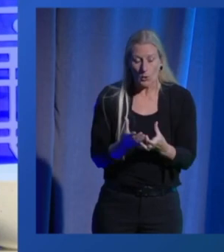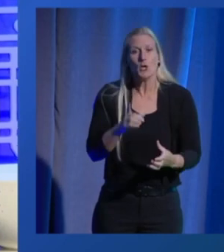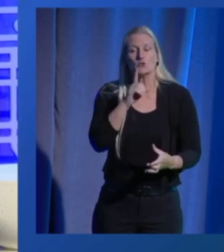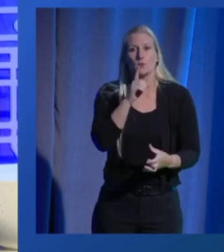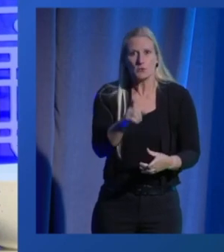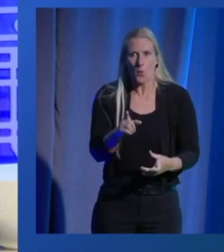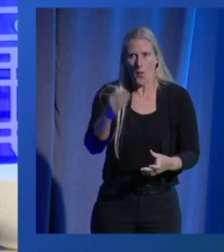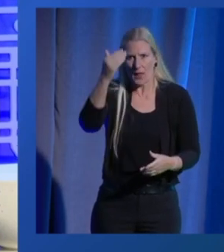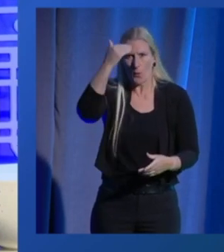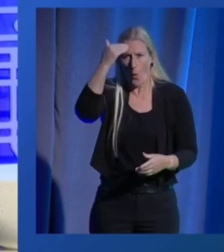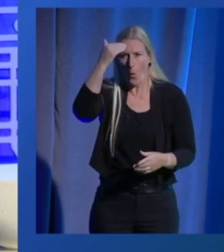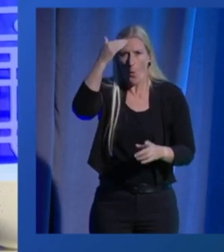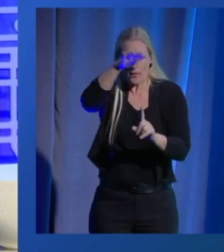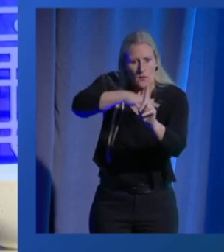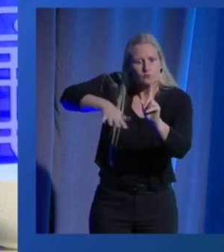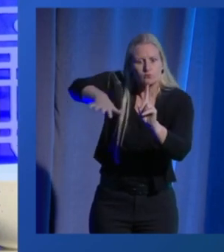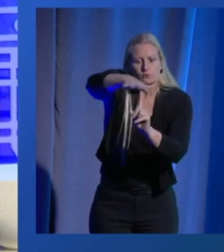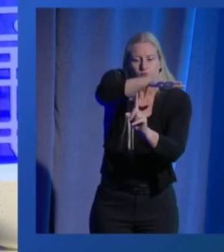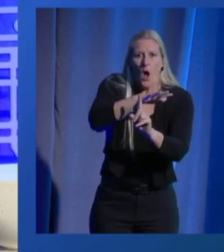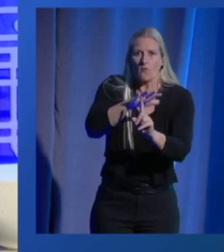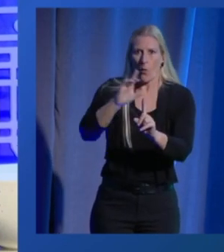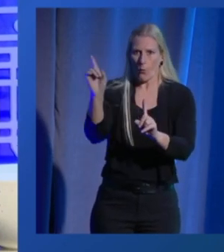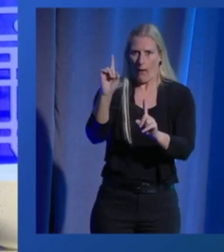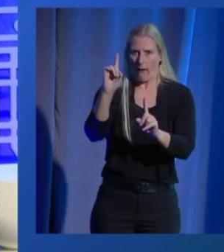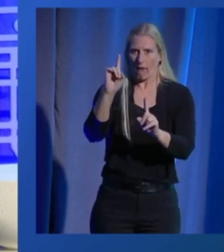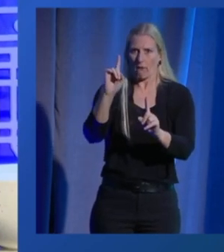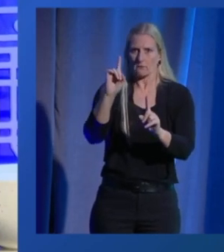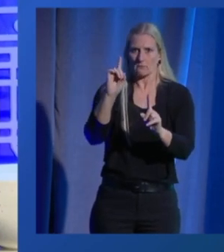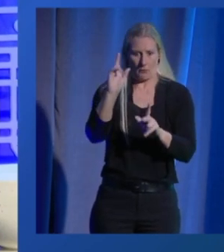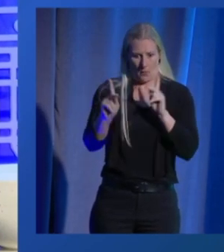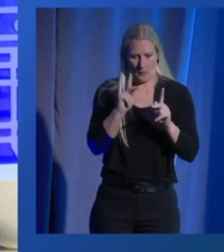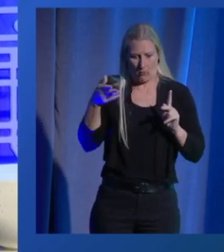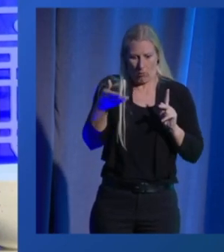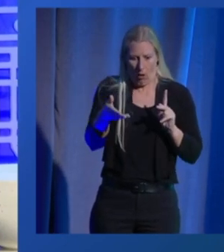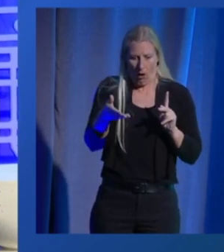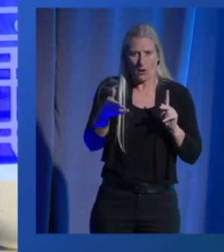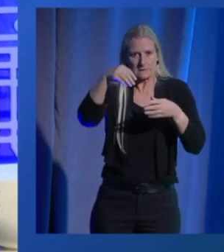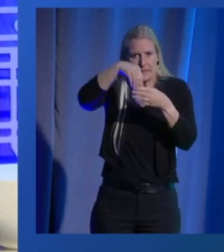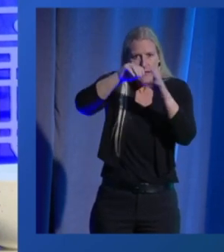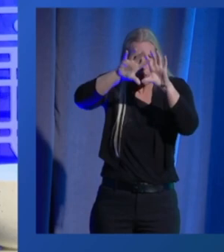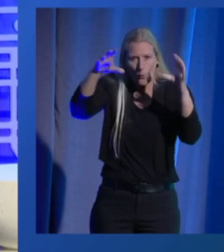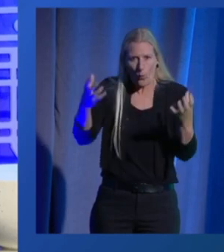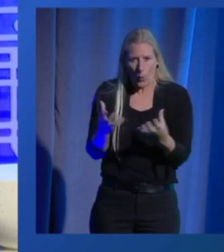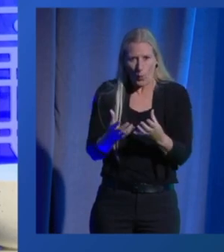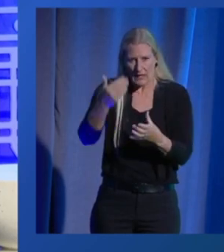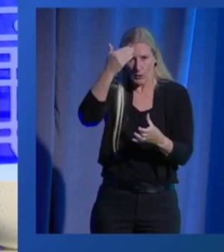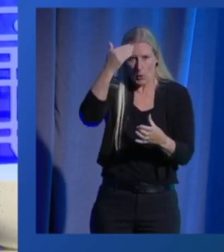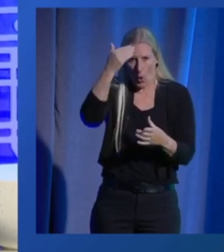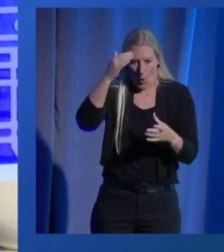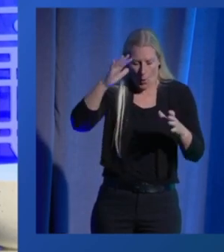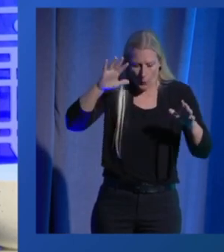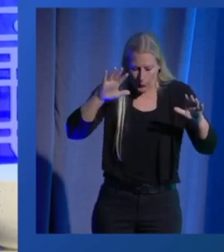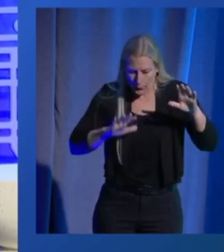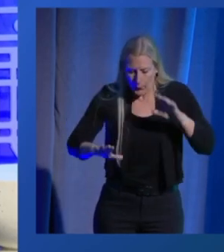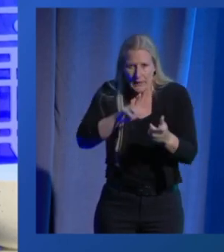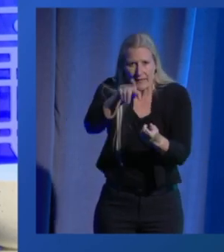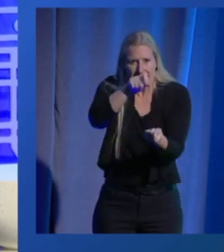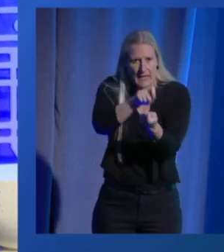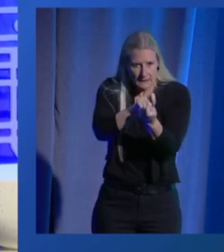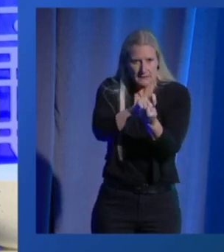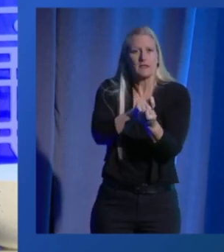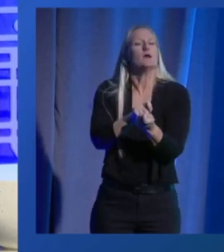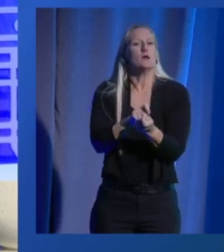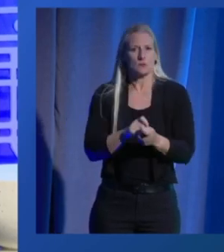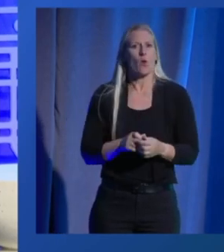awareness increasing that ability to be able to see past traditional sensors but past the traditional U framework in which we have